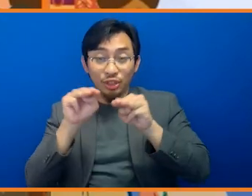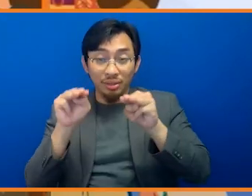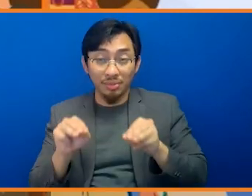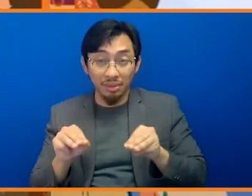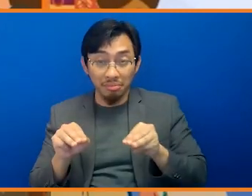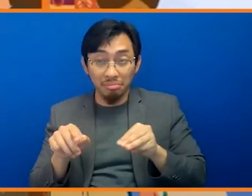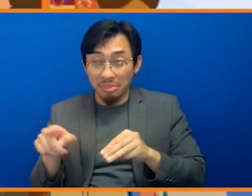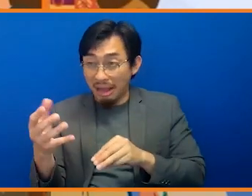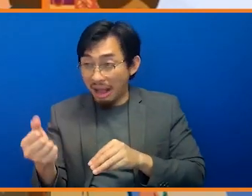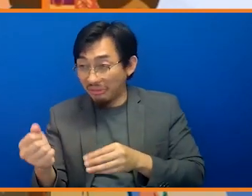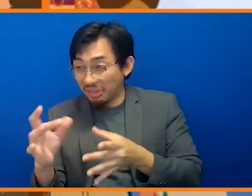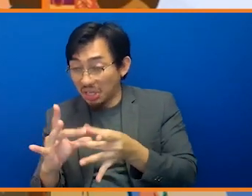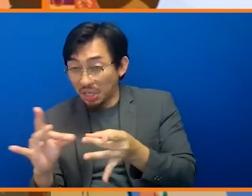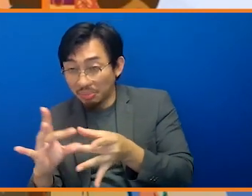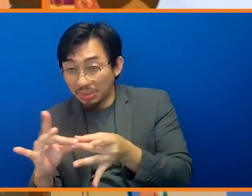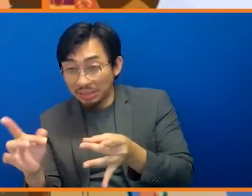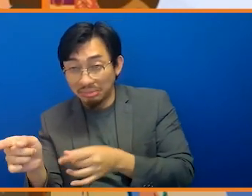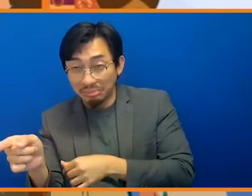comments on that?